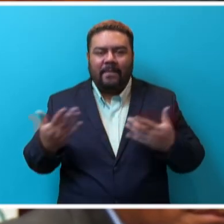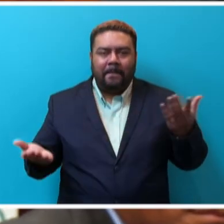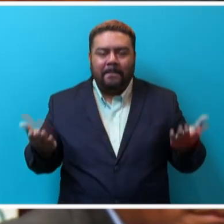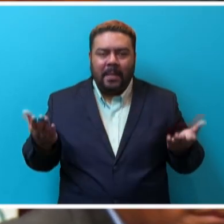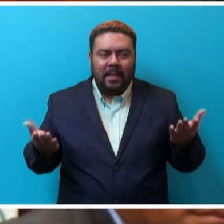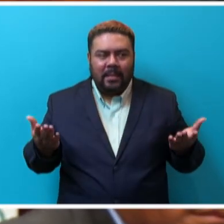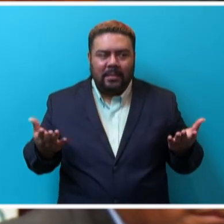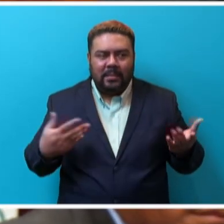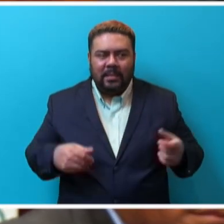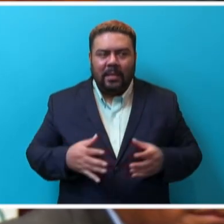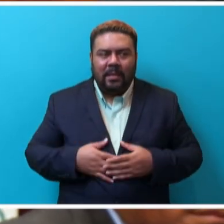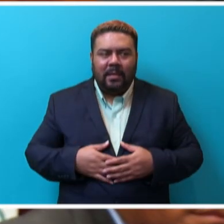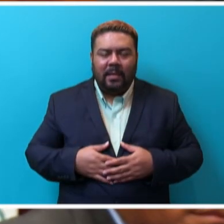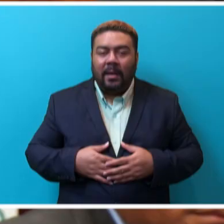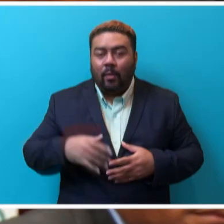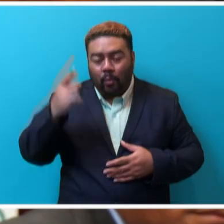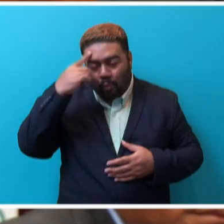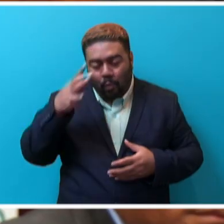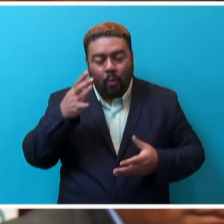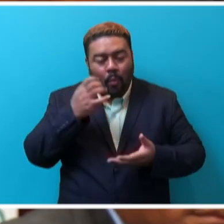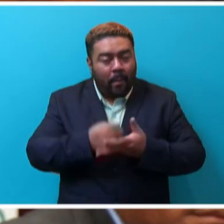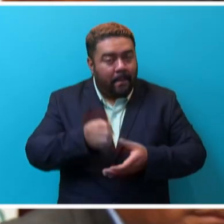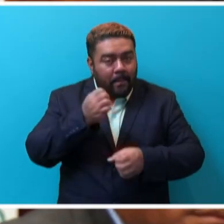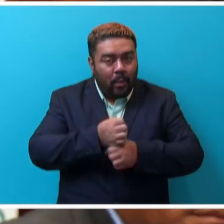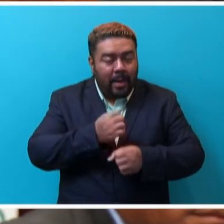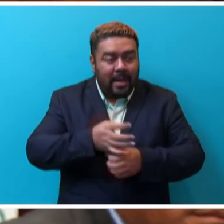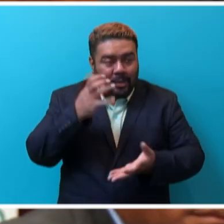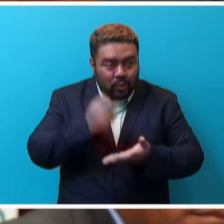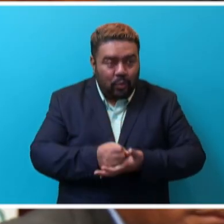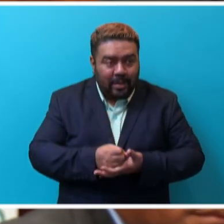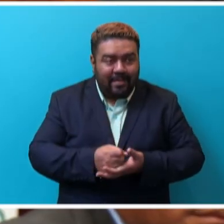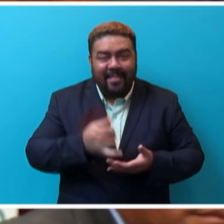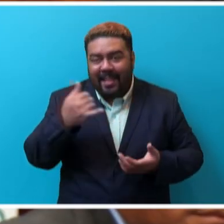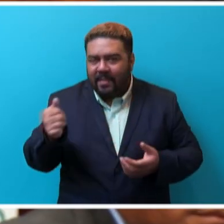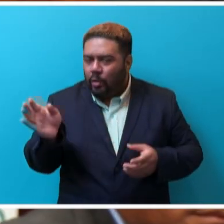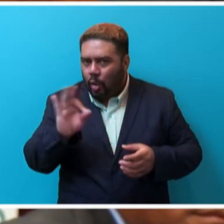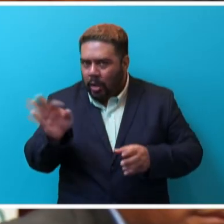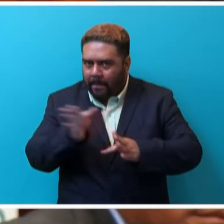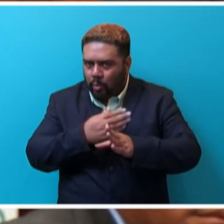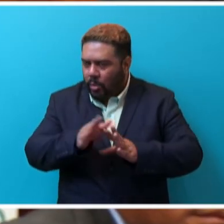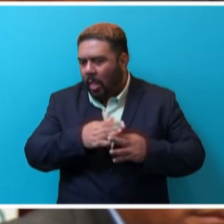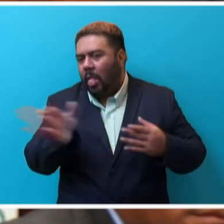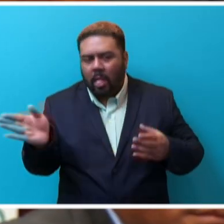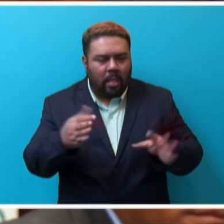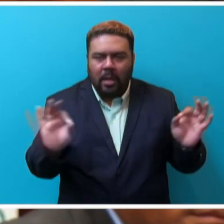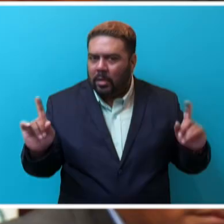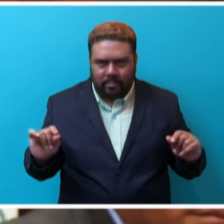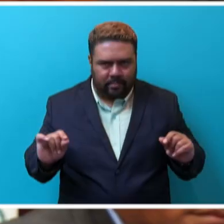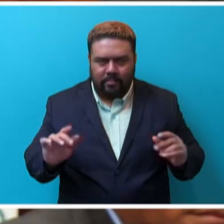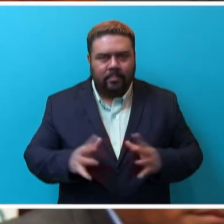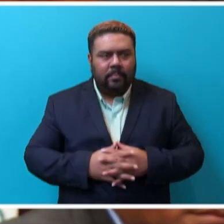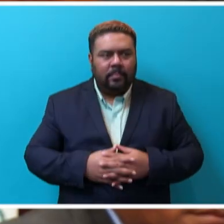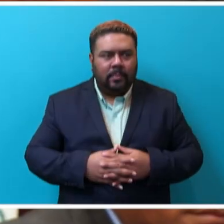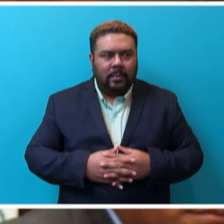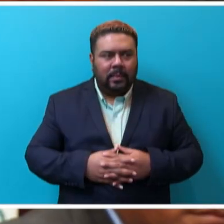full cognizance of the employer's concerns in ensuring that the leave is not abused. Madam Deputy Speaker,